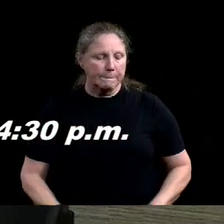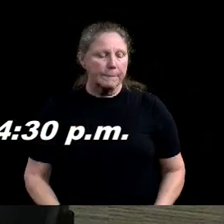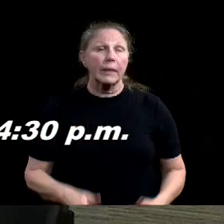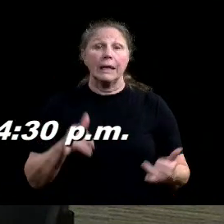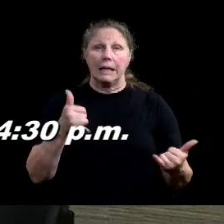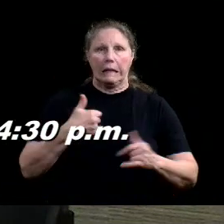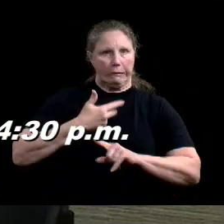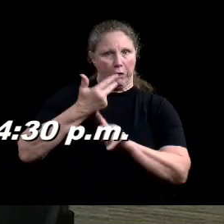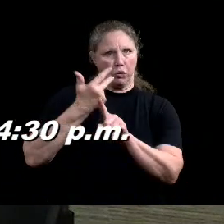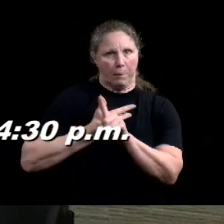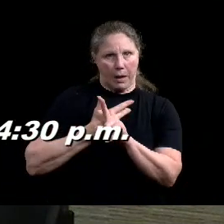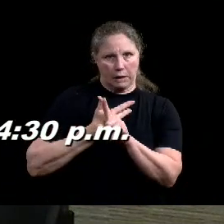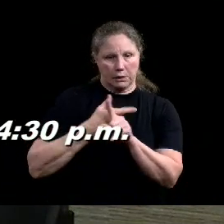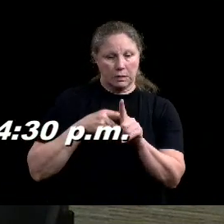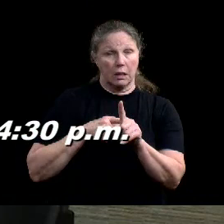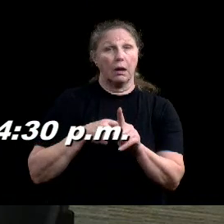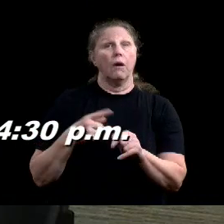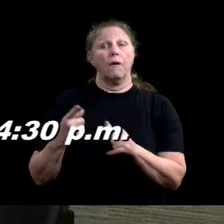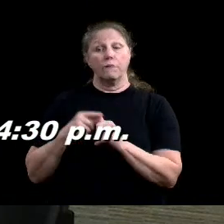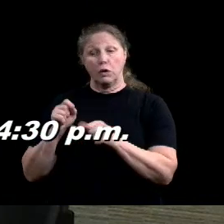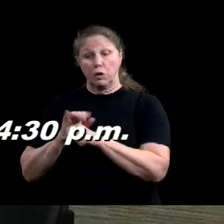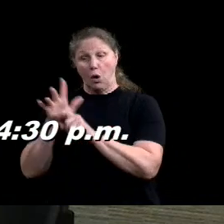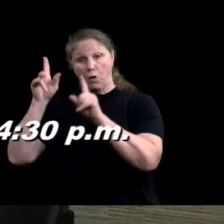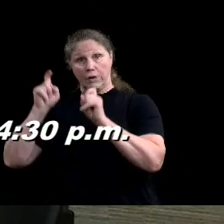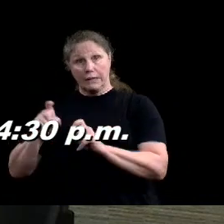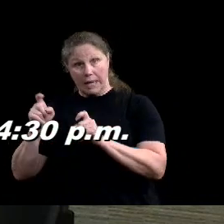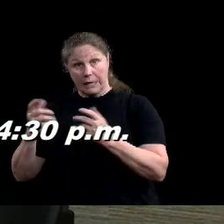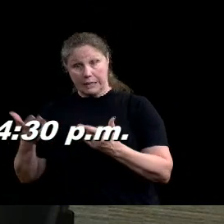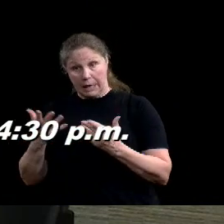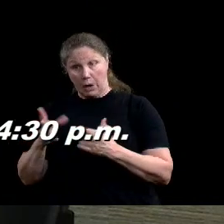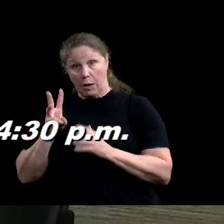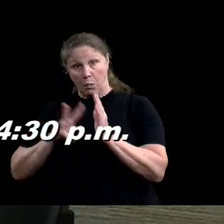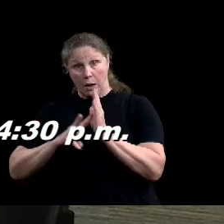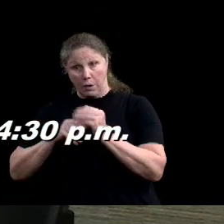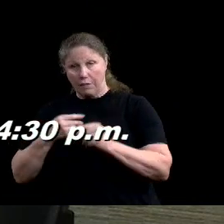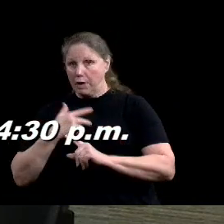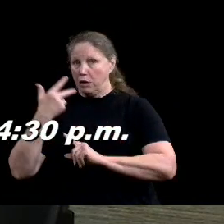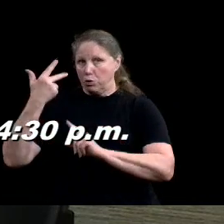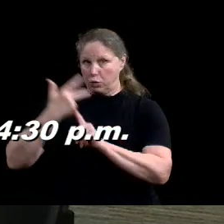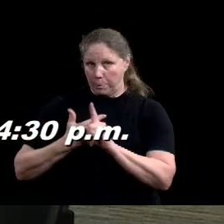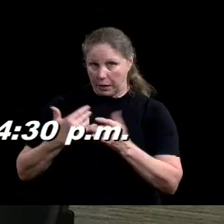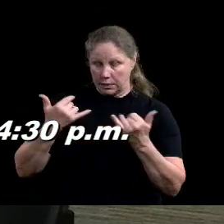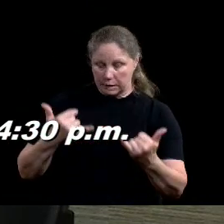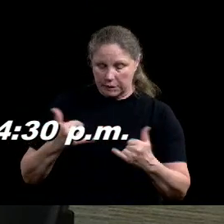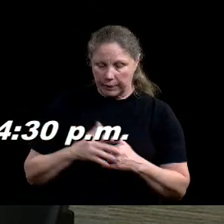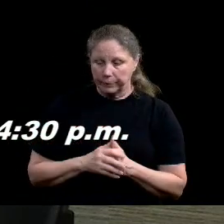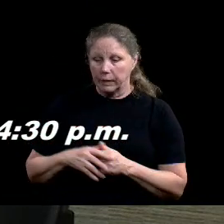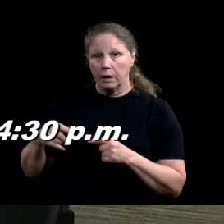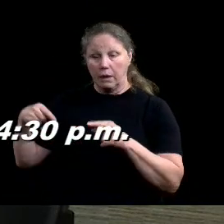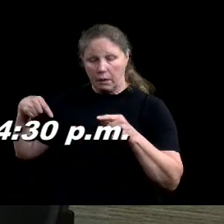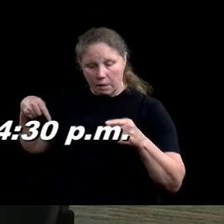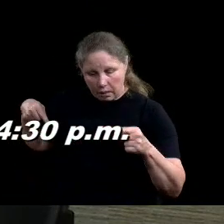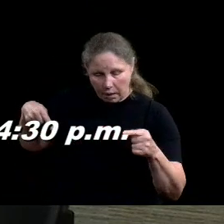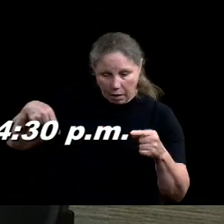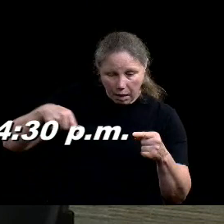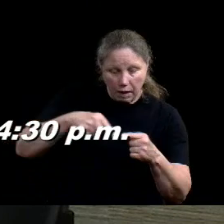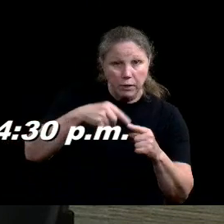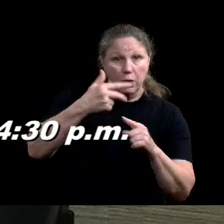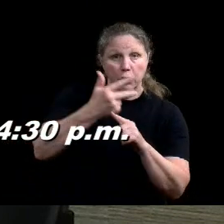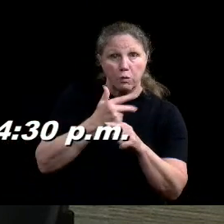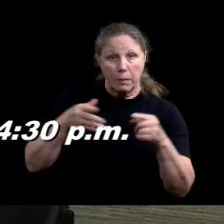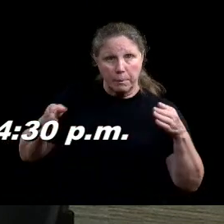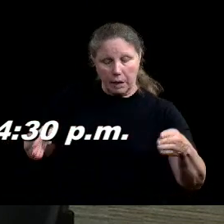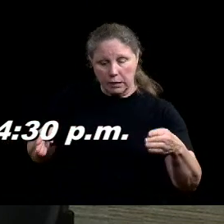was given in McLennan County. Given the length of time since then, coupled with the lack of robust testing system locally,